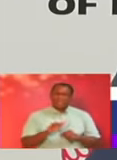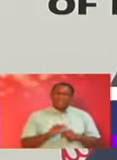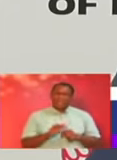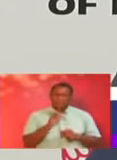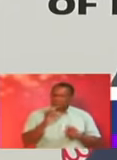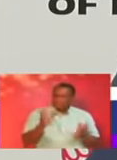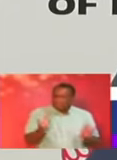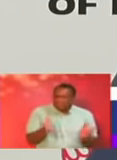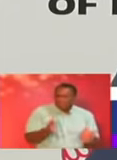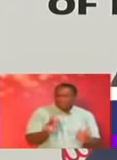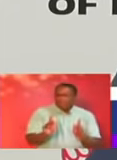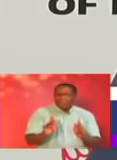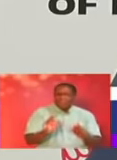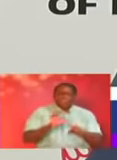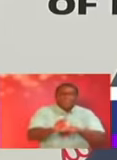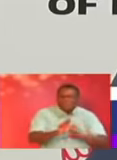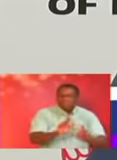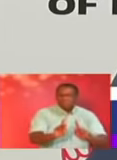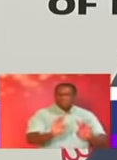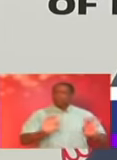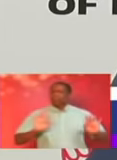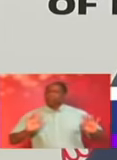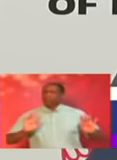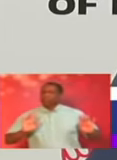And when I saw it,